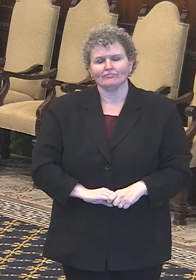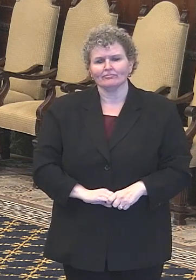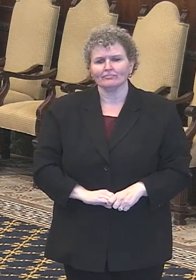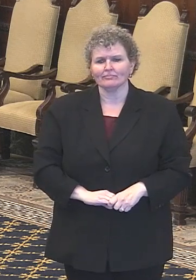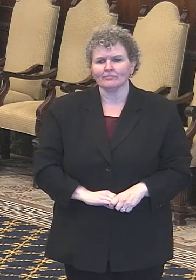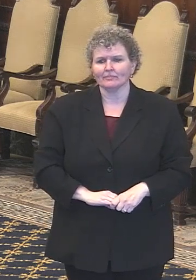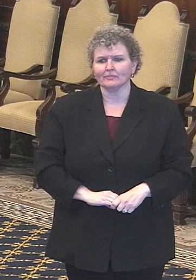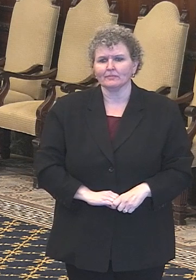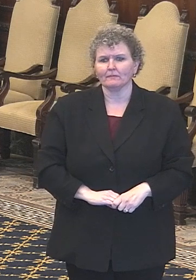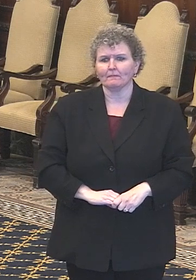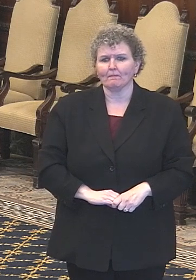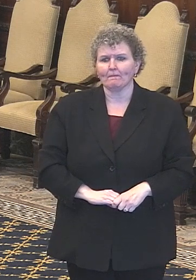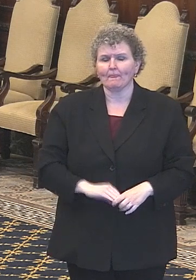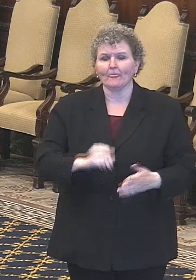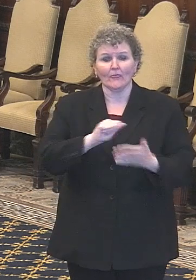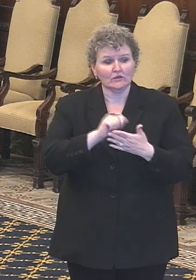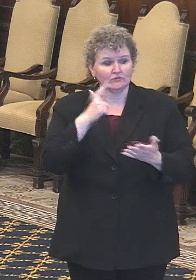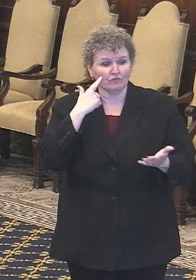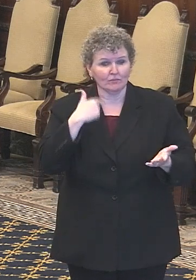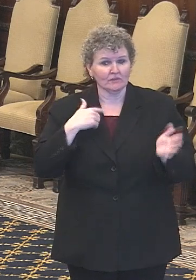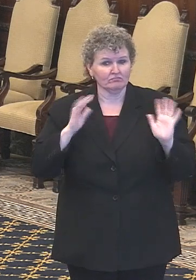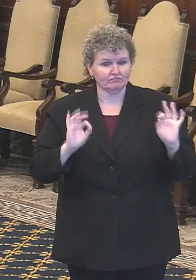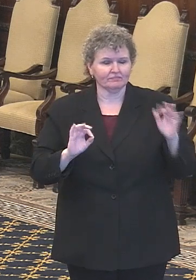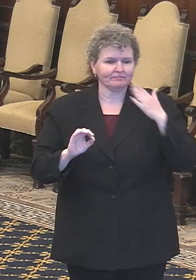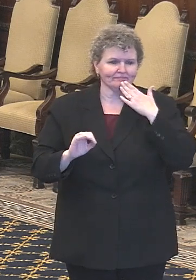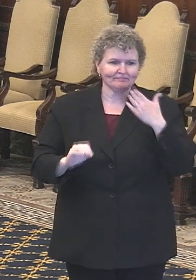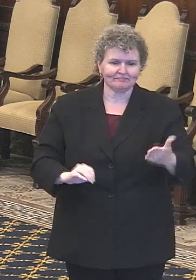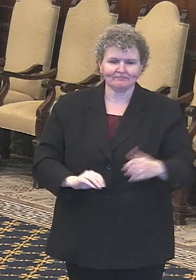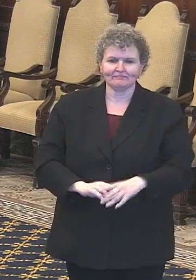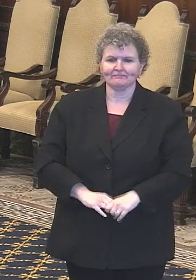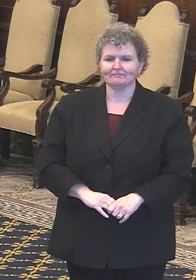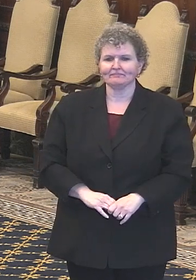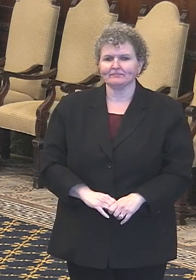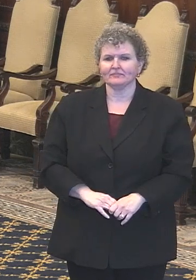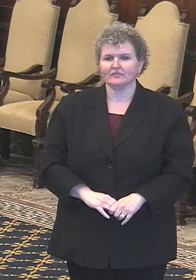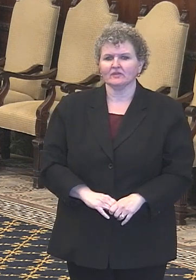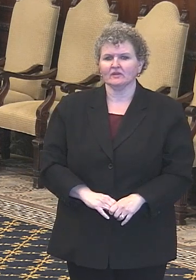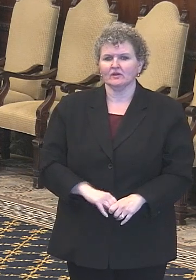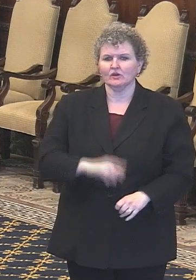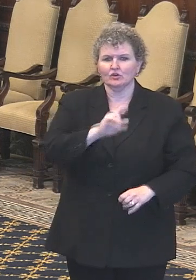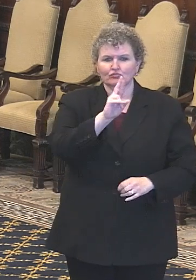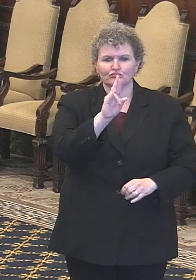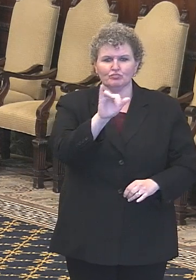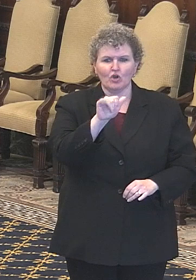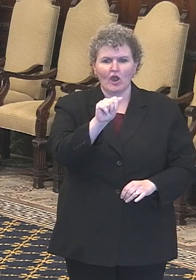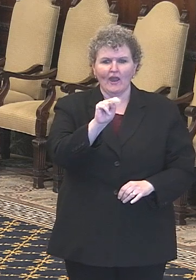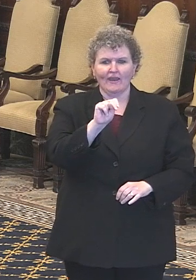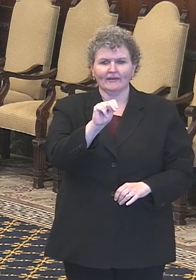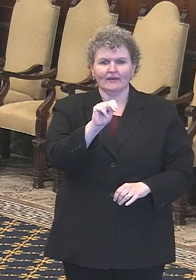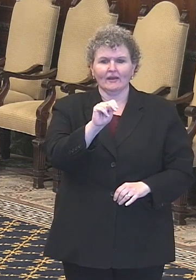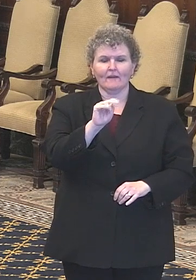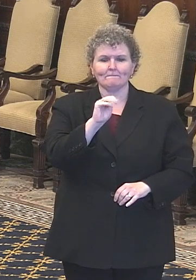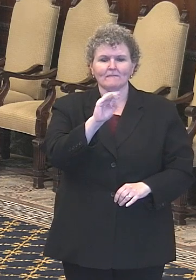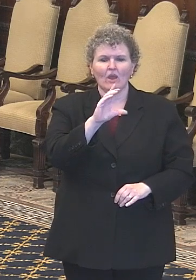of Hope was providing. Okay. And Dr. Farley, do you? I know that